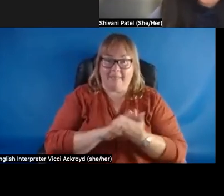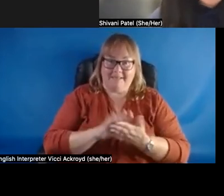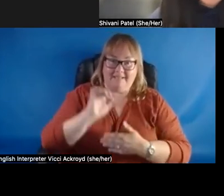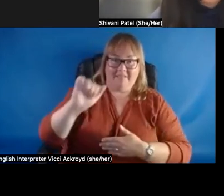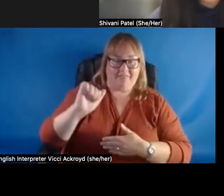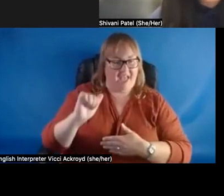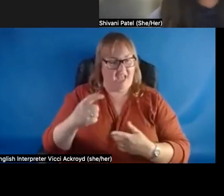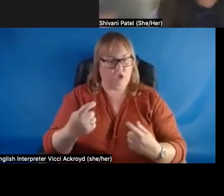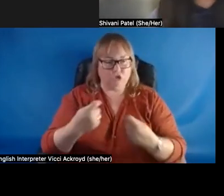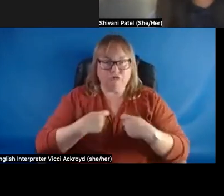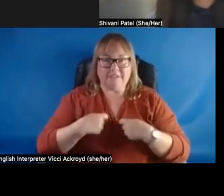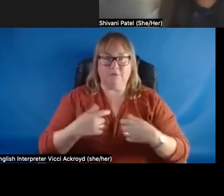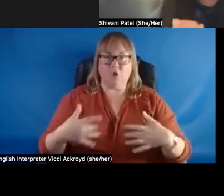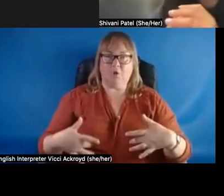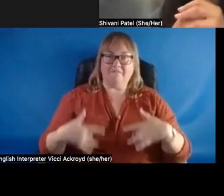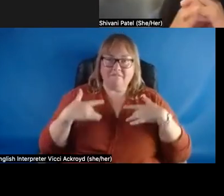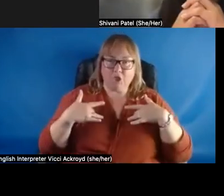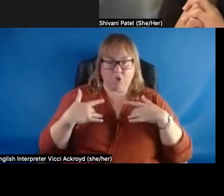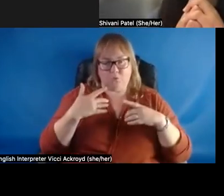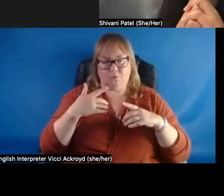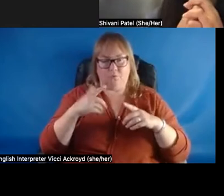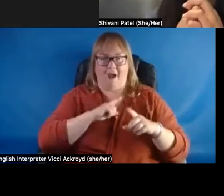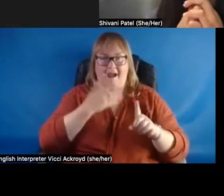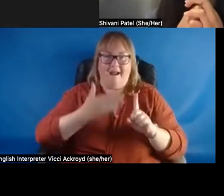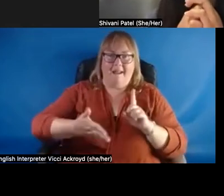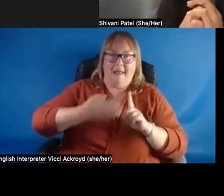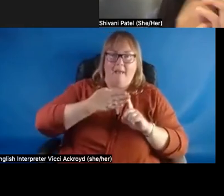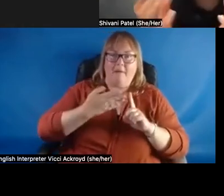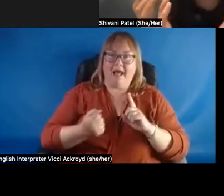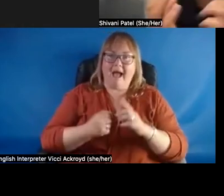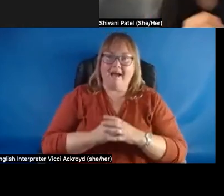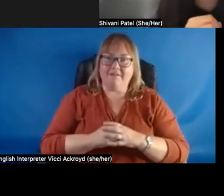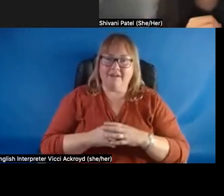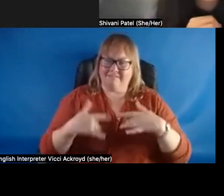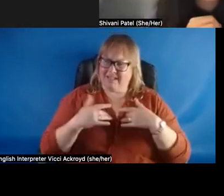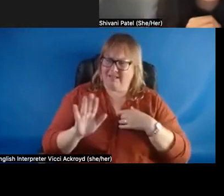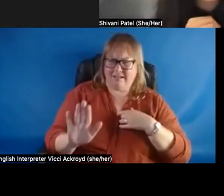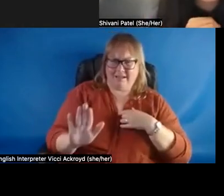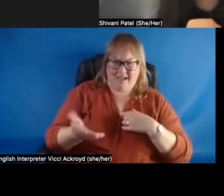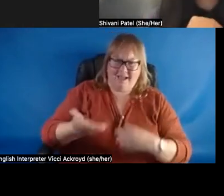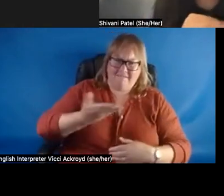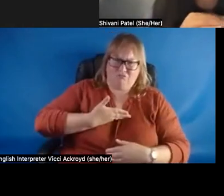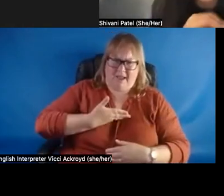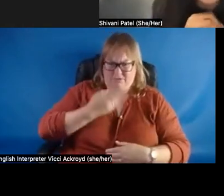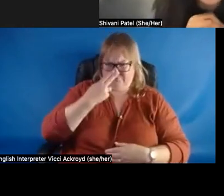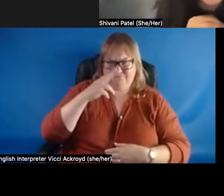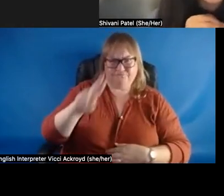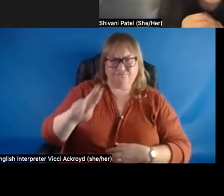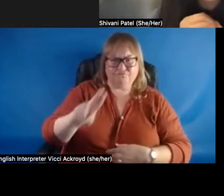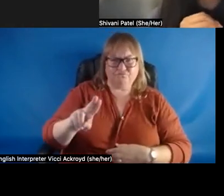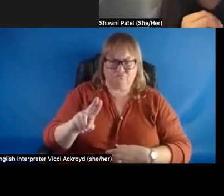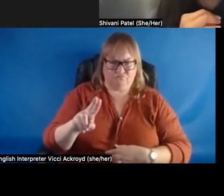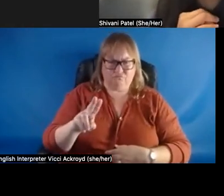like treat you then in the future, which I think is like, yeah, I feel like you have a right to protect then if you don't want to say your last